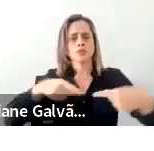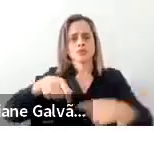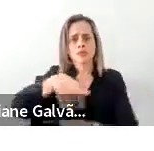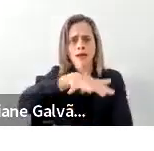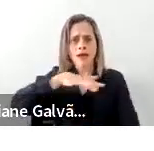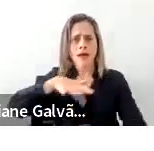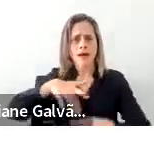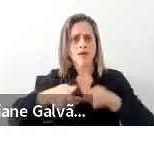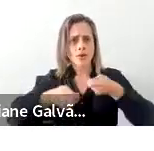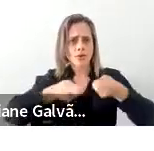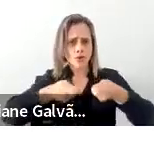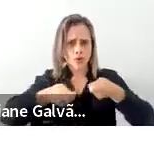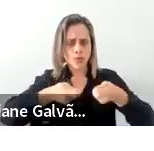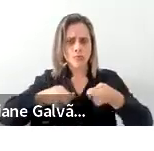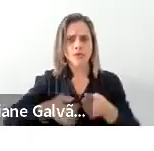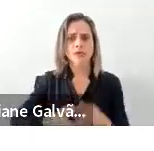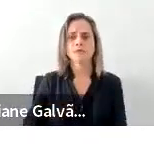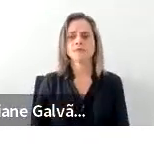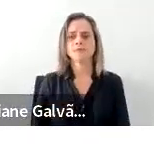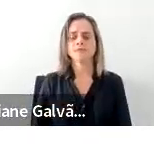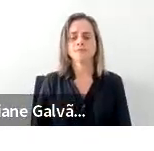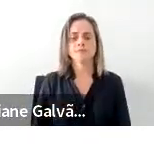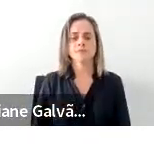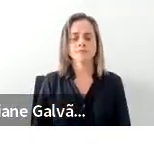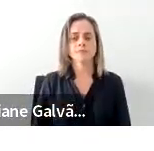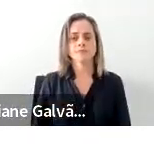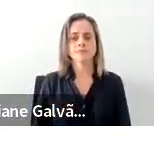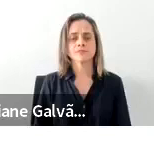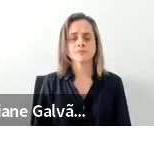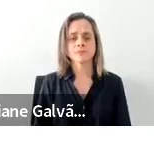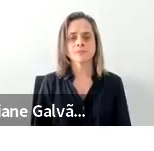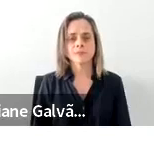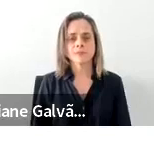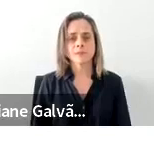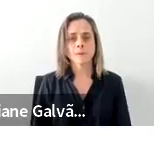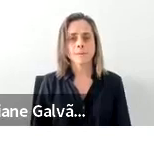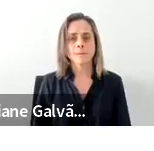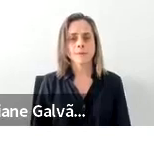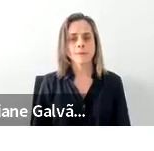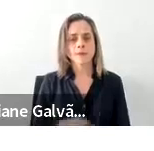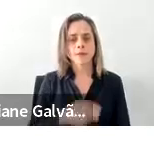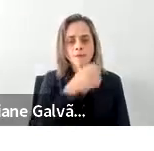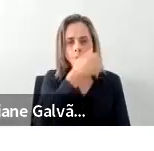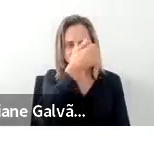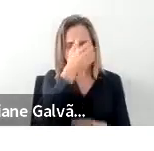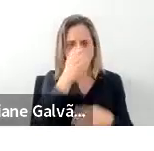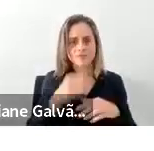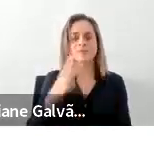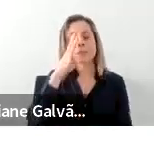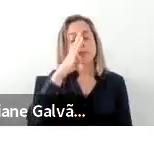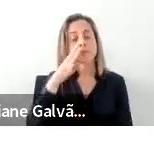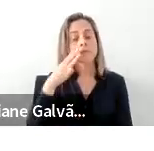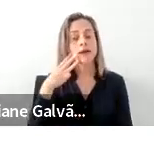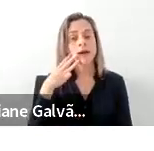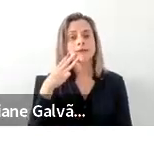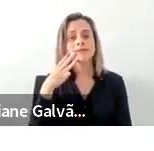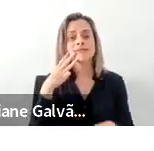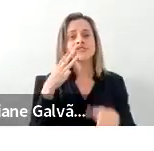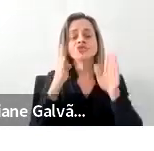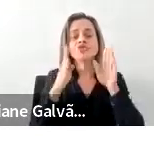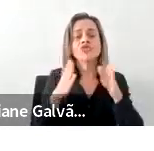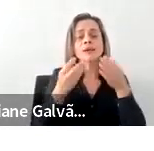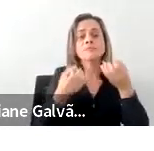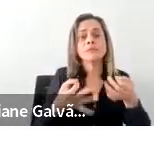Marx calls Capital a critique of political economy, and indeed, that's the focus. He's criticizing the